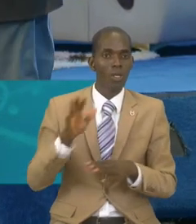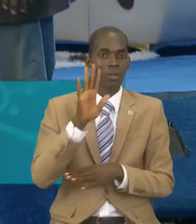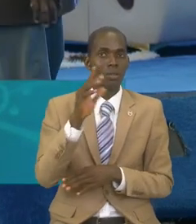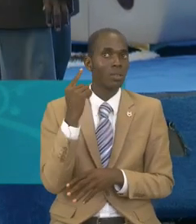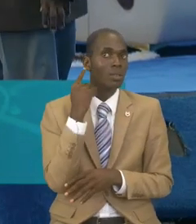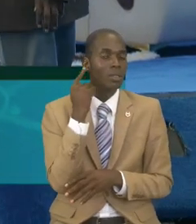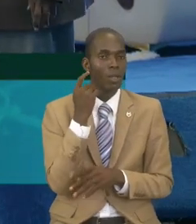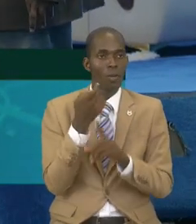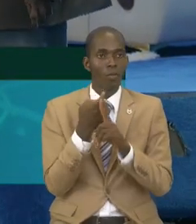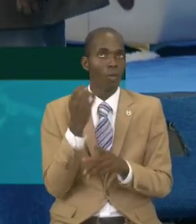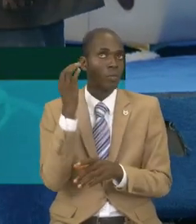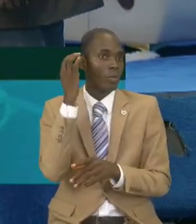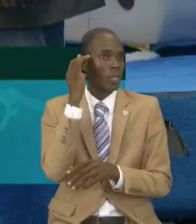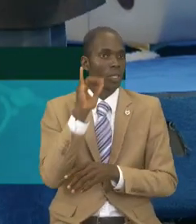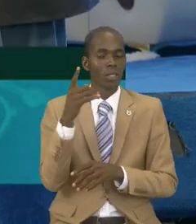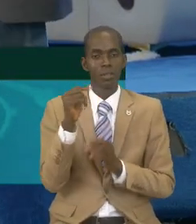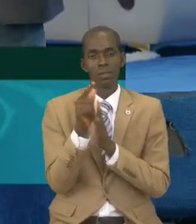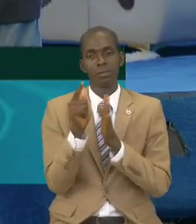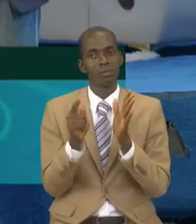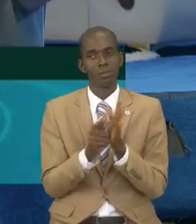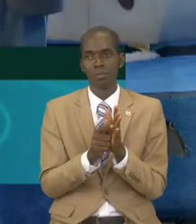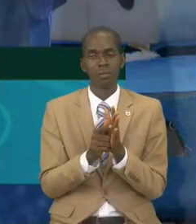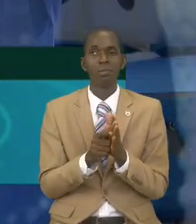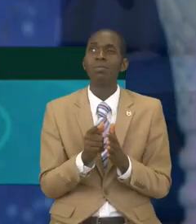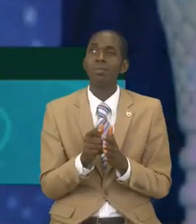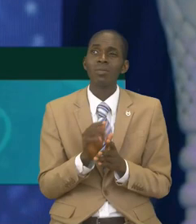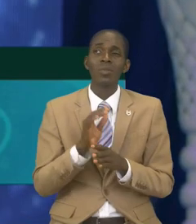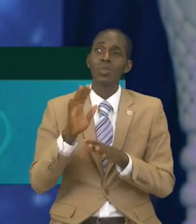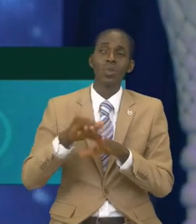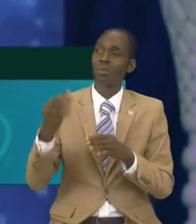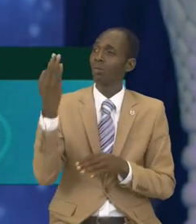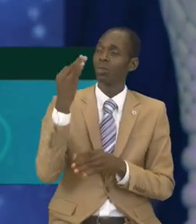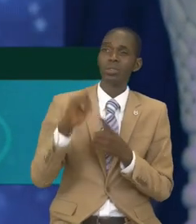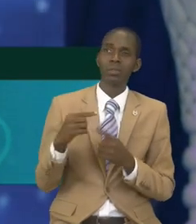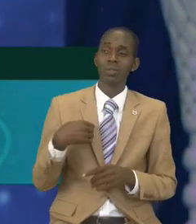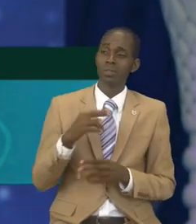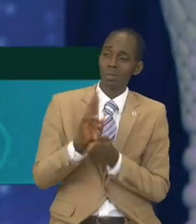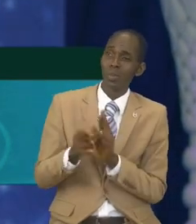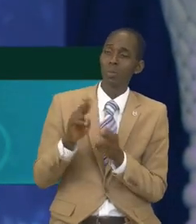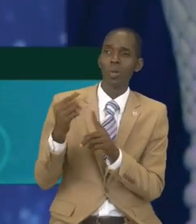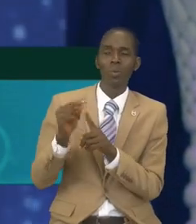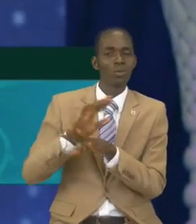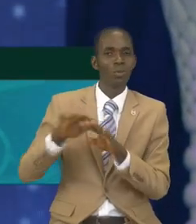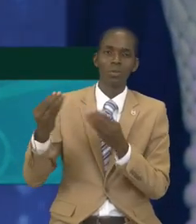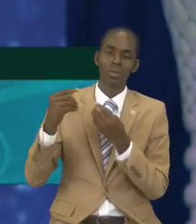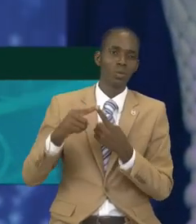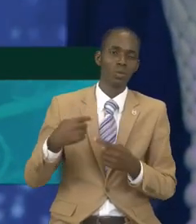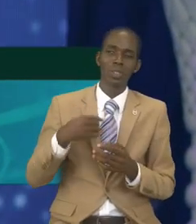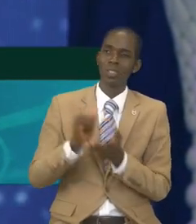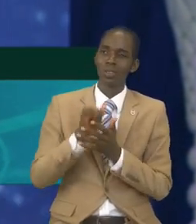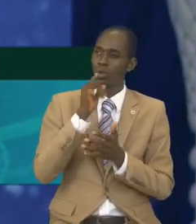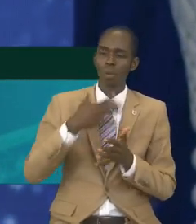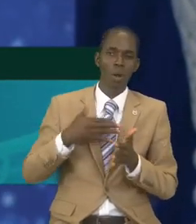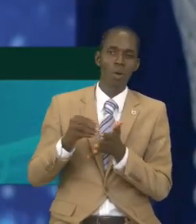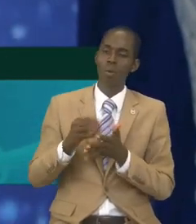from hearing the law. I don't want to hear that. Repentance, that's not my stuff. And confessing